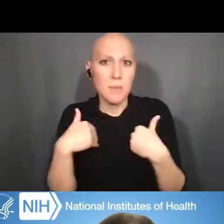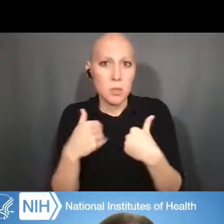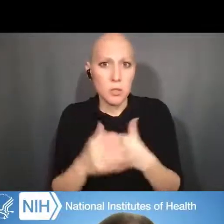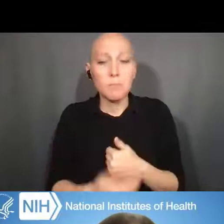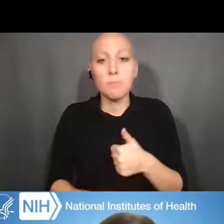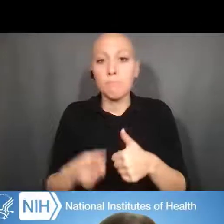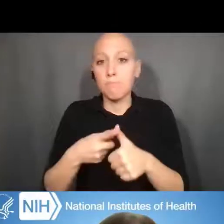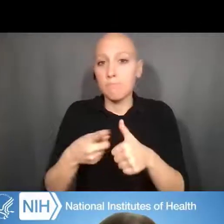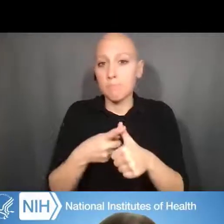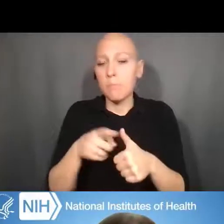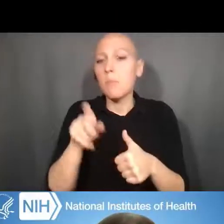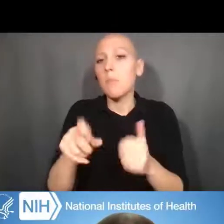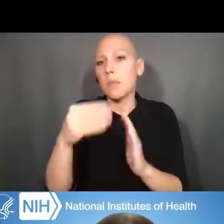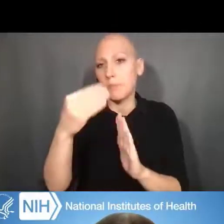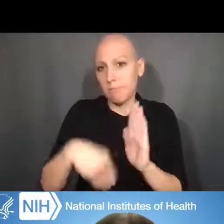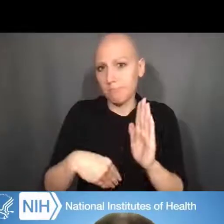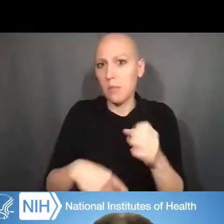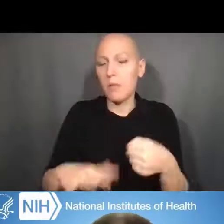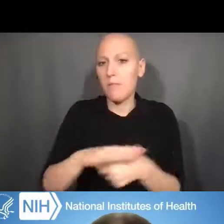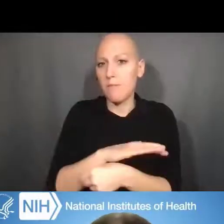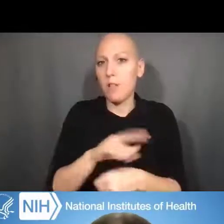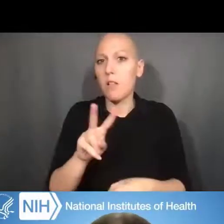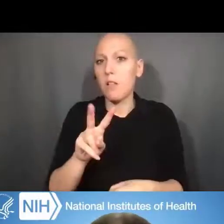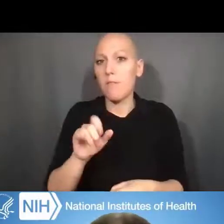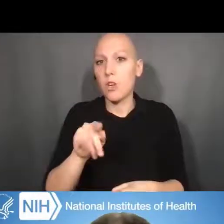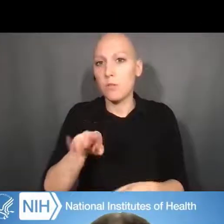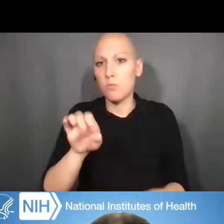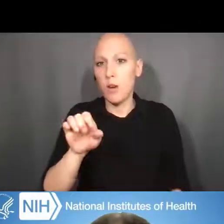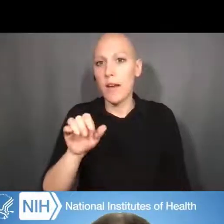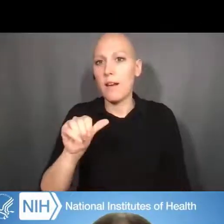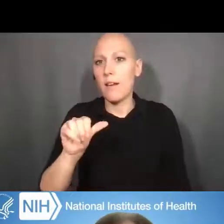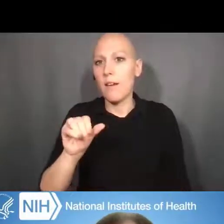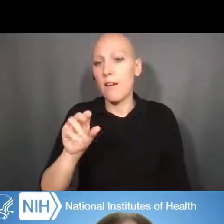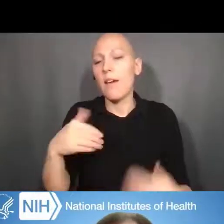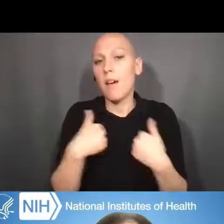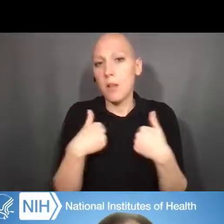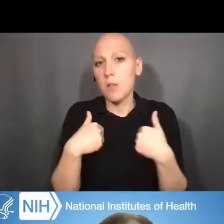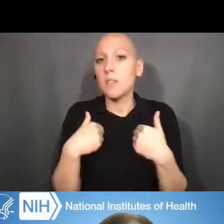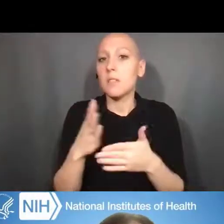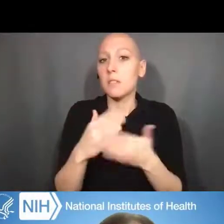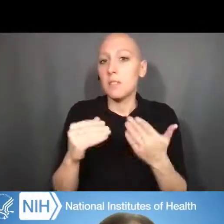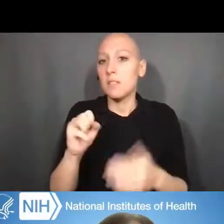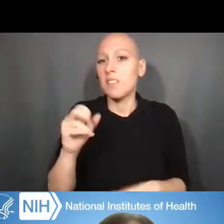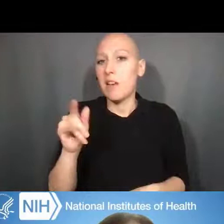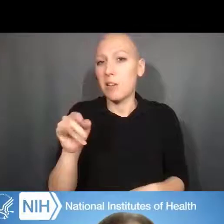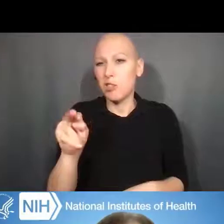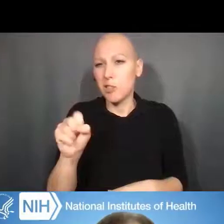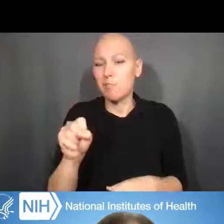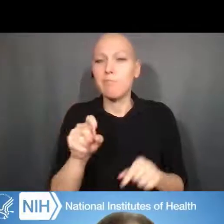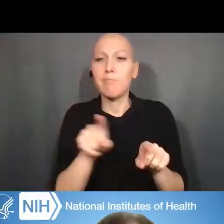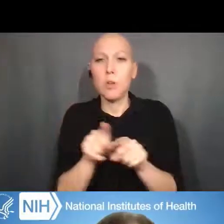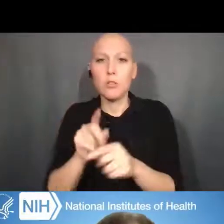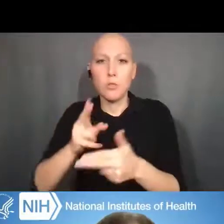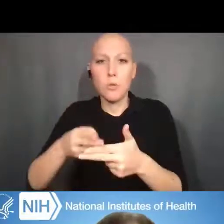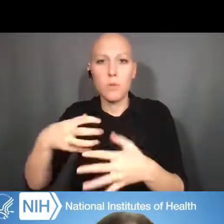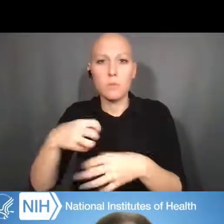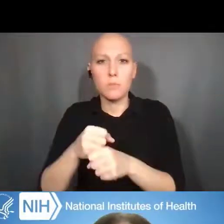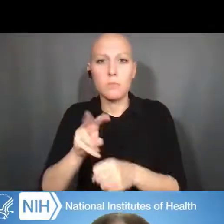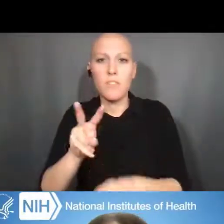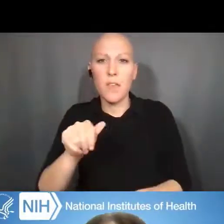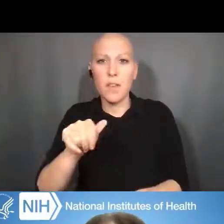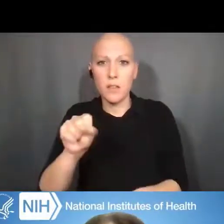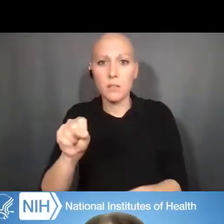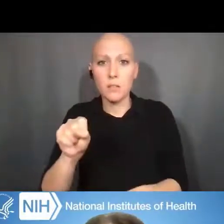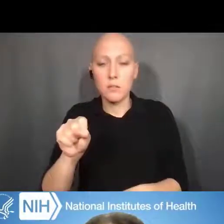a completed Vertebrate Animals Section, or VAS. You must provide verification that the IACUC has reviewed